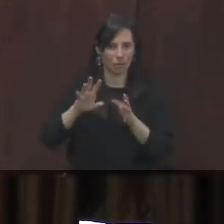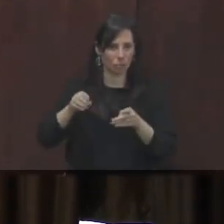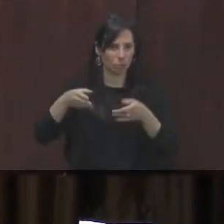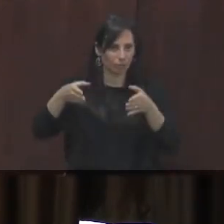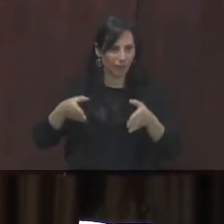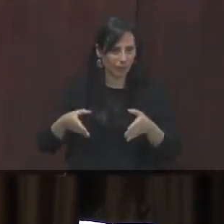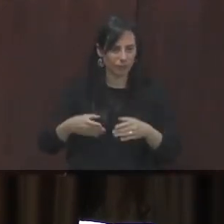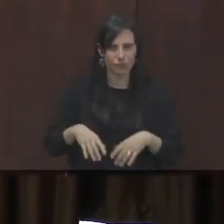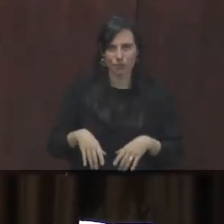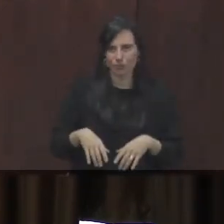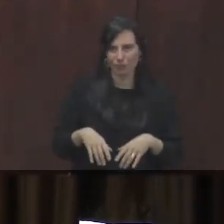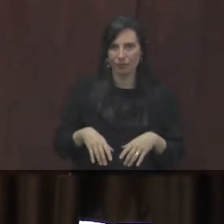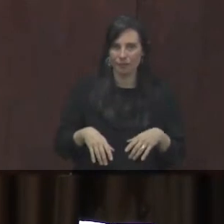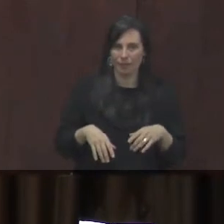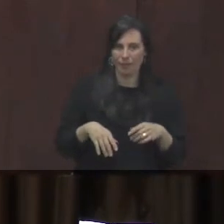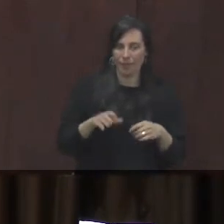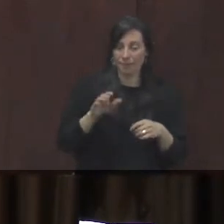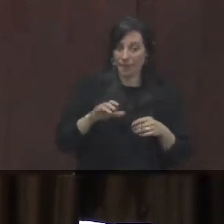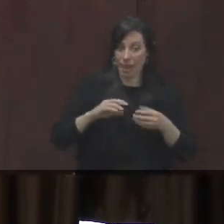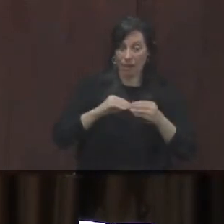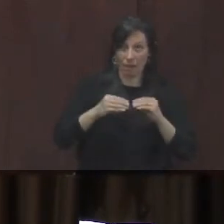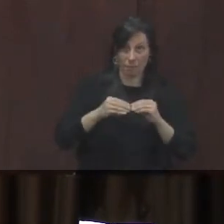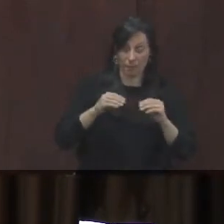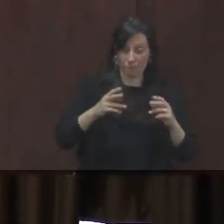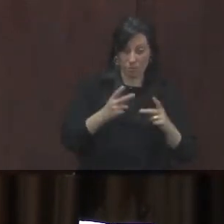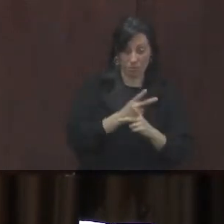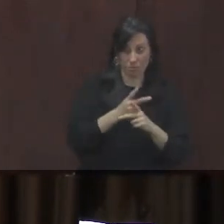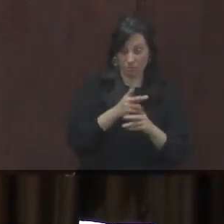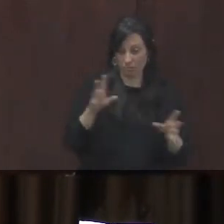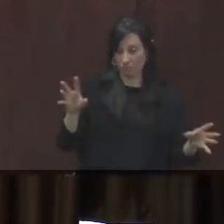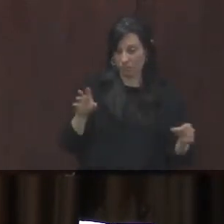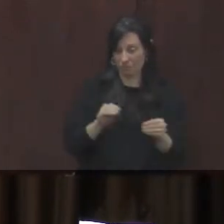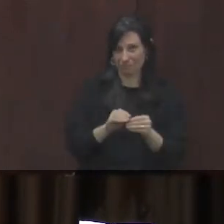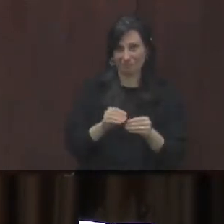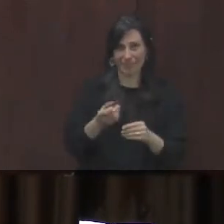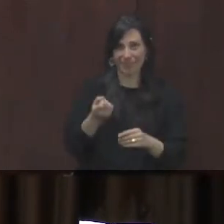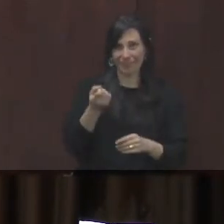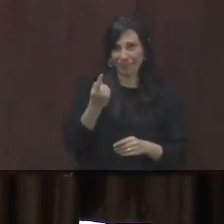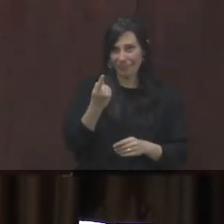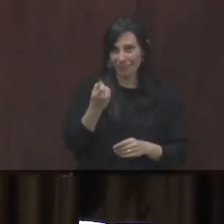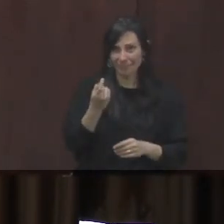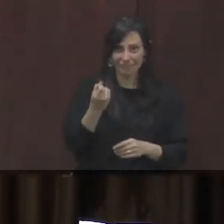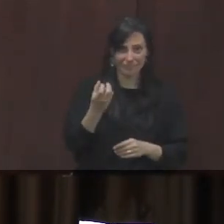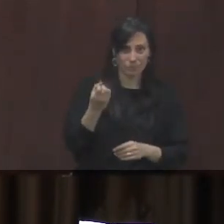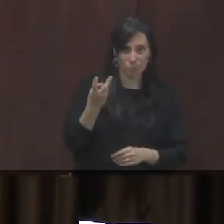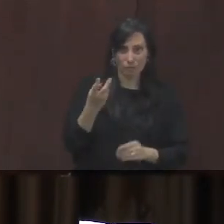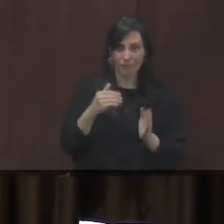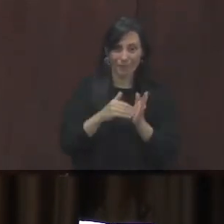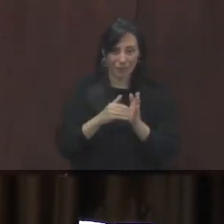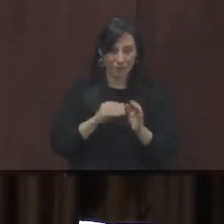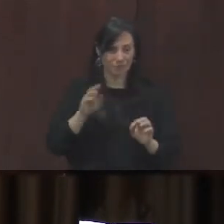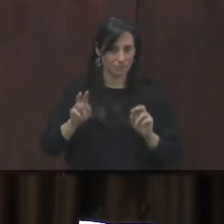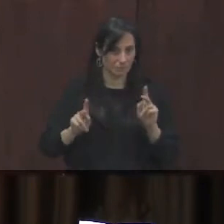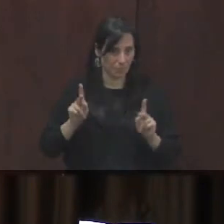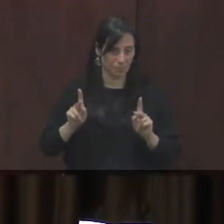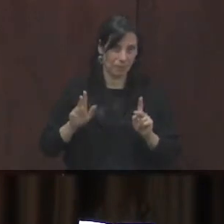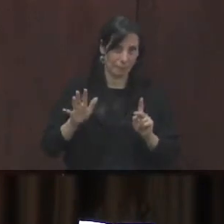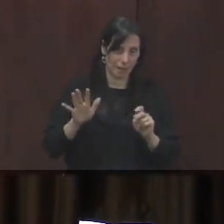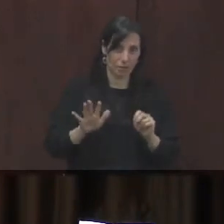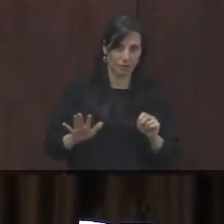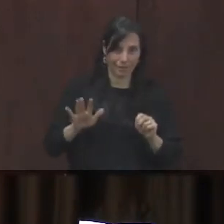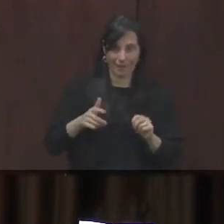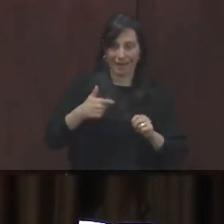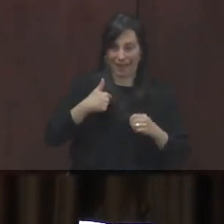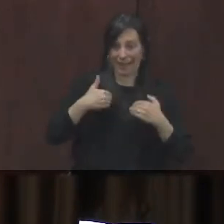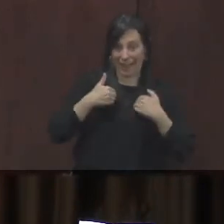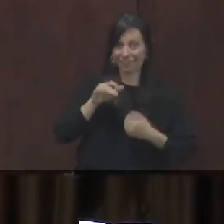practitioners, et cetera. And that number comes to in the neighborhood of 11 to 12,000, give or take. And I have roughly